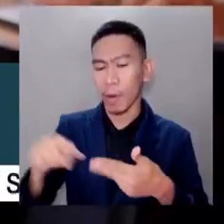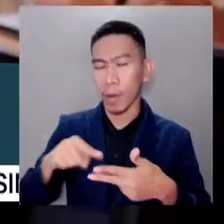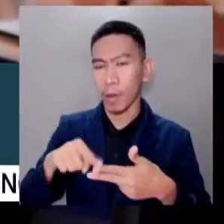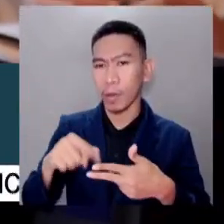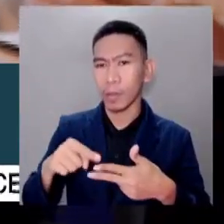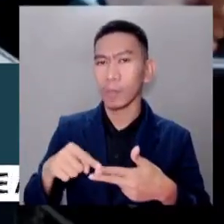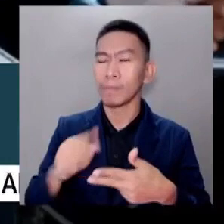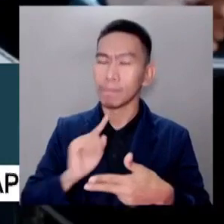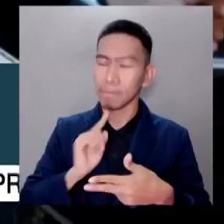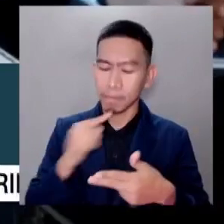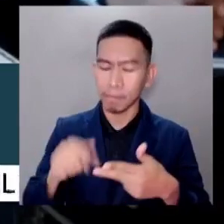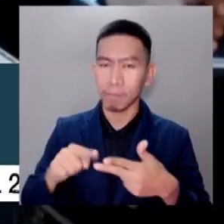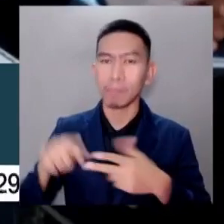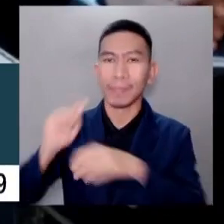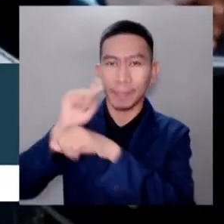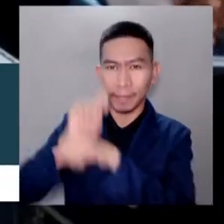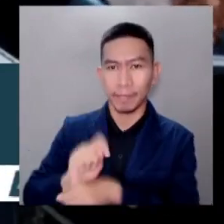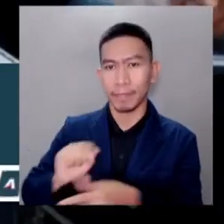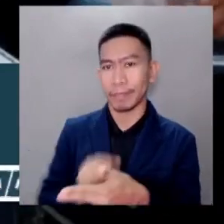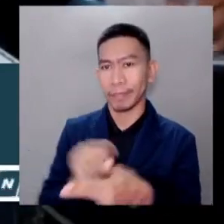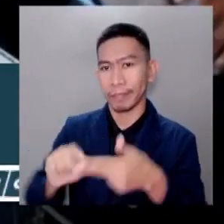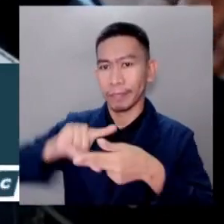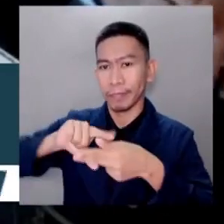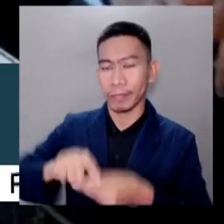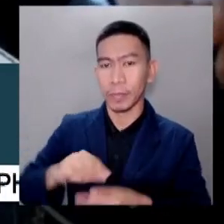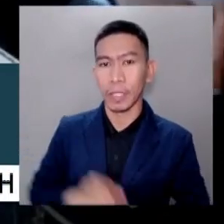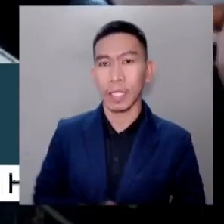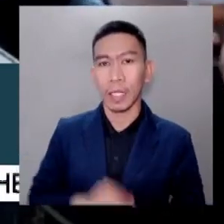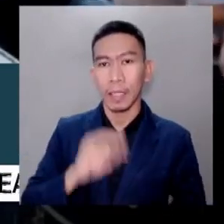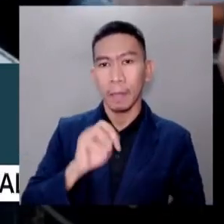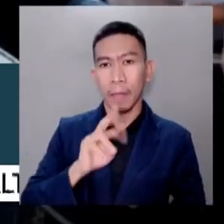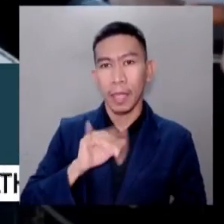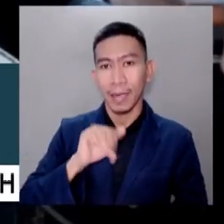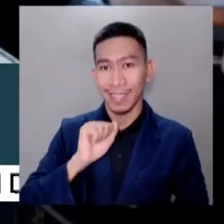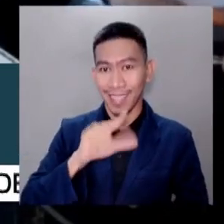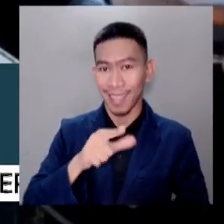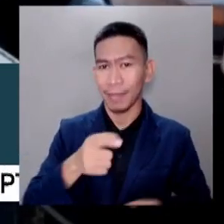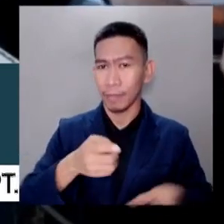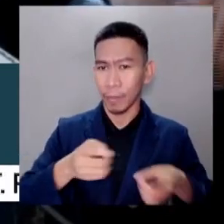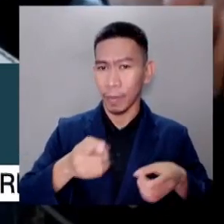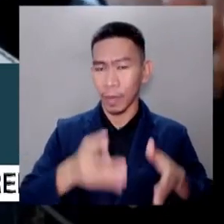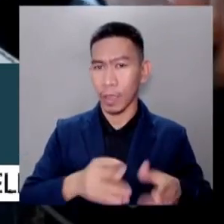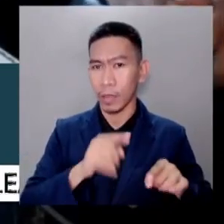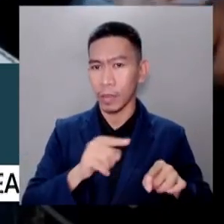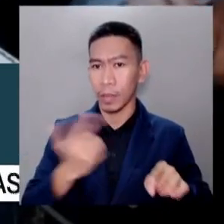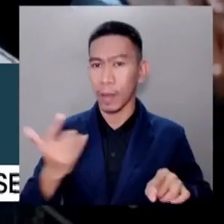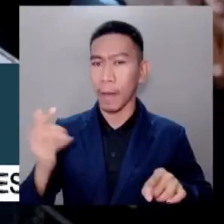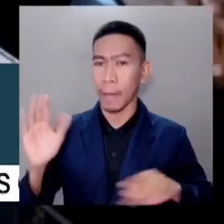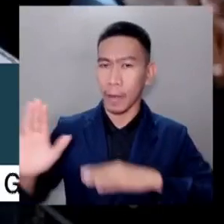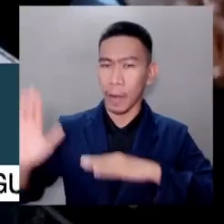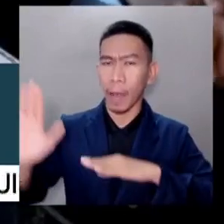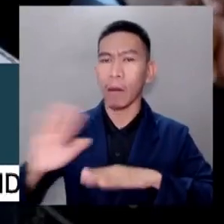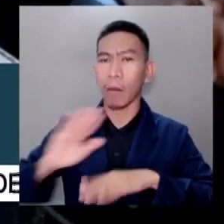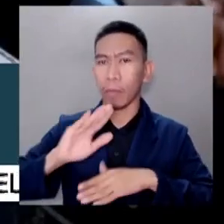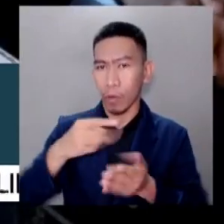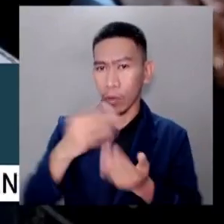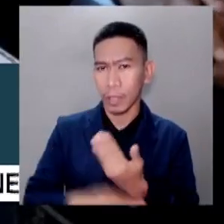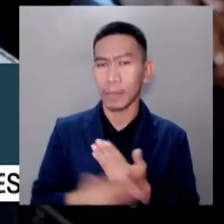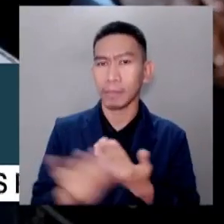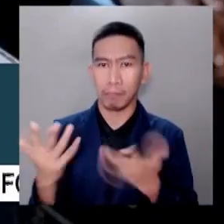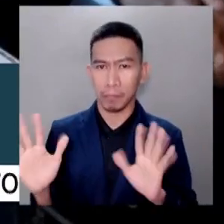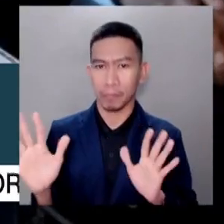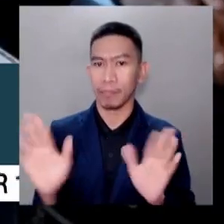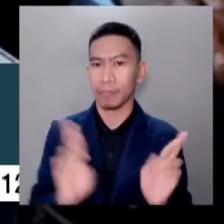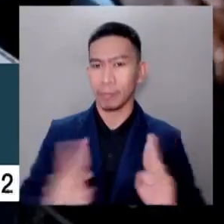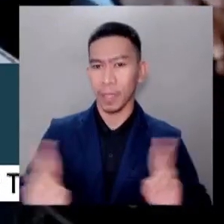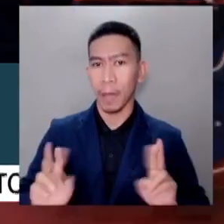France Imperial, one of the heads of the preparation committee, says the program is all set, except for some minor details that are still